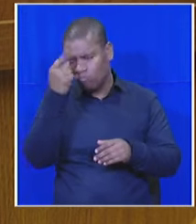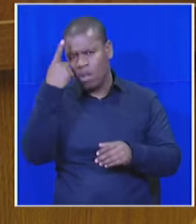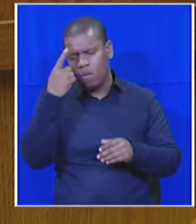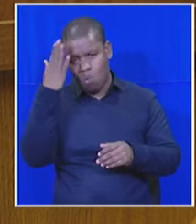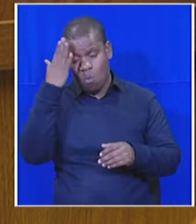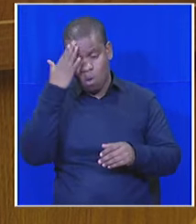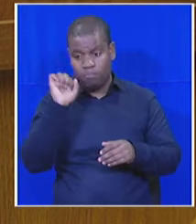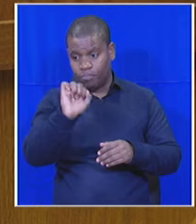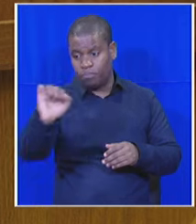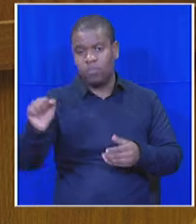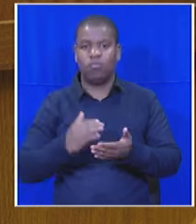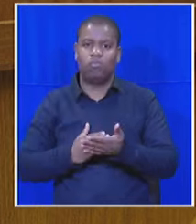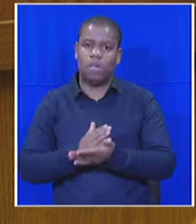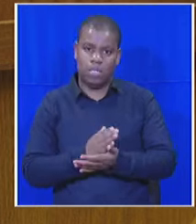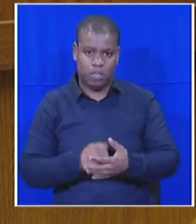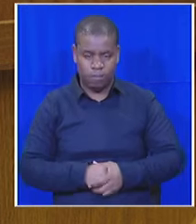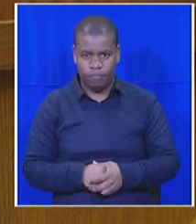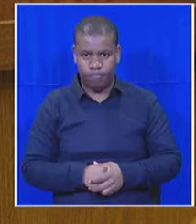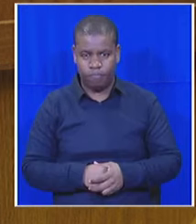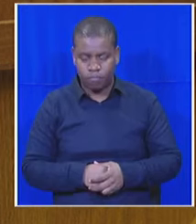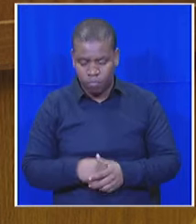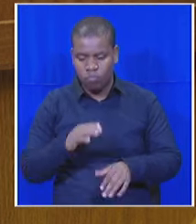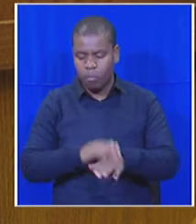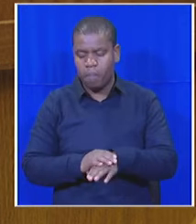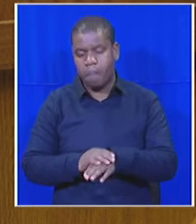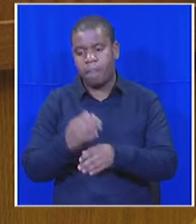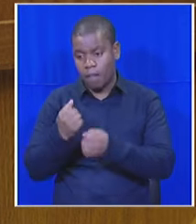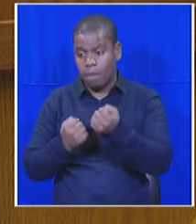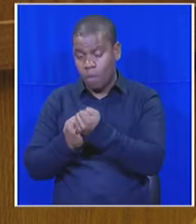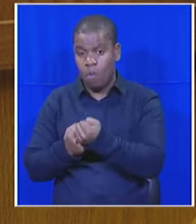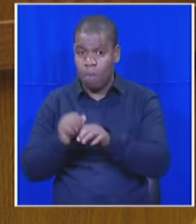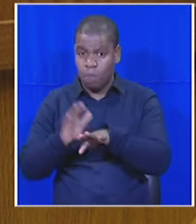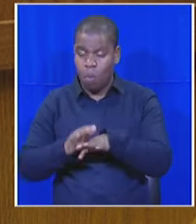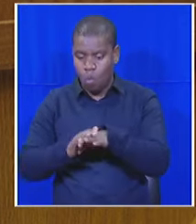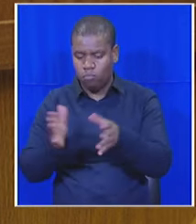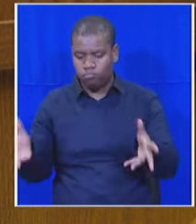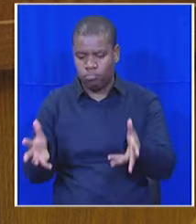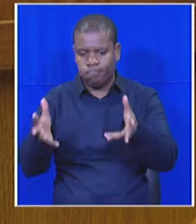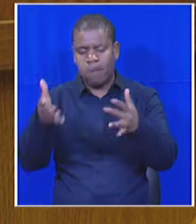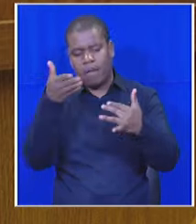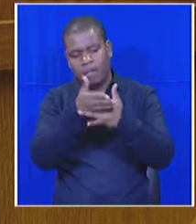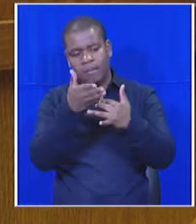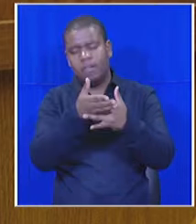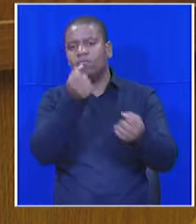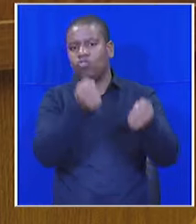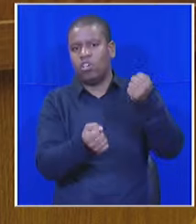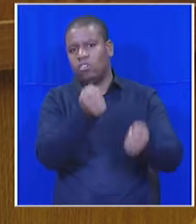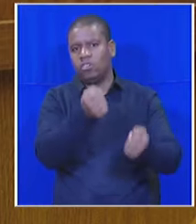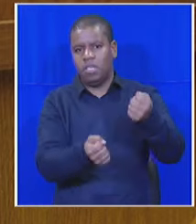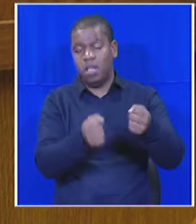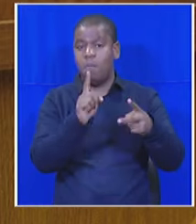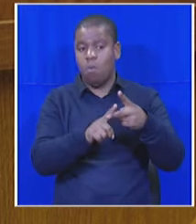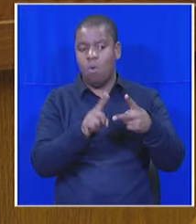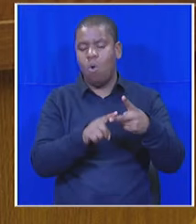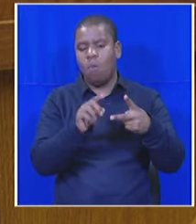We support this budget vote also on the basis that it promotes access to justice and it deals with